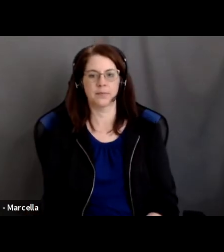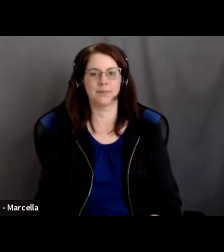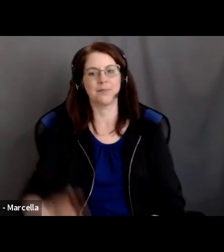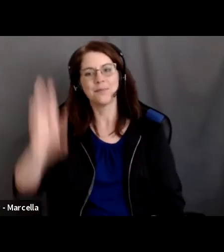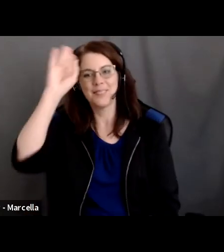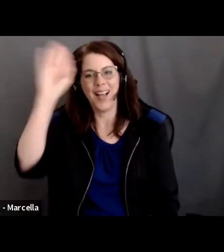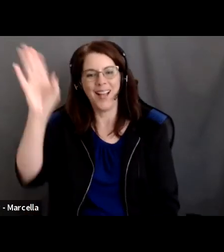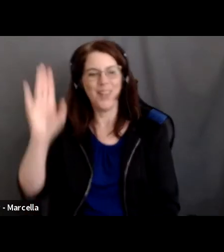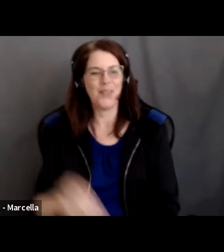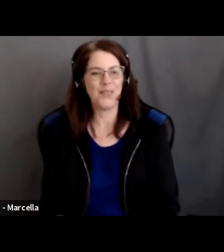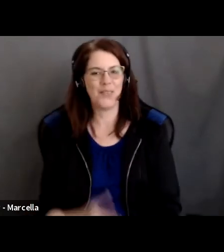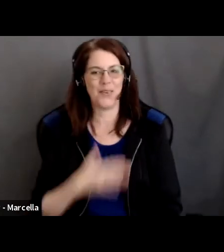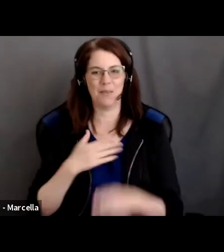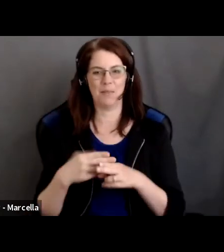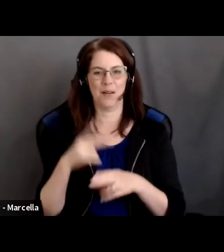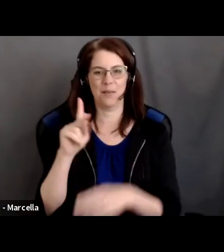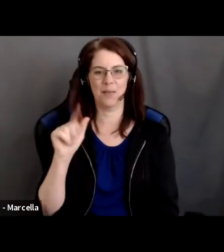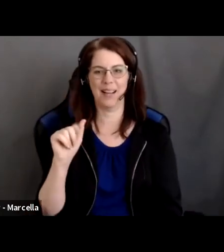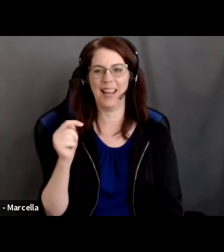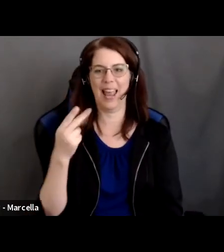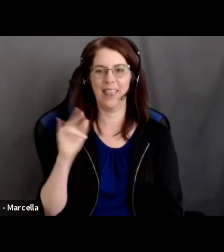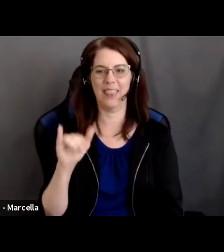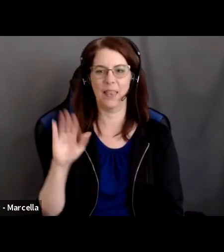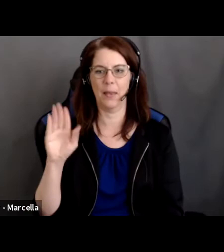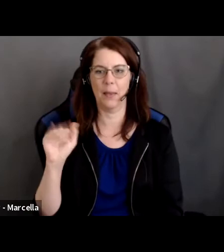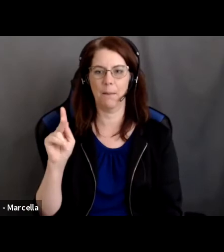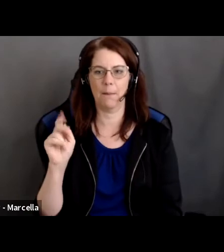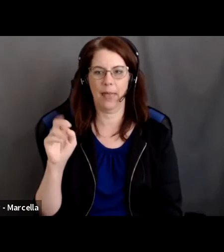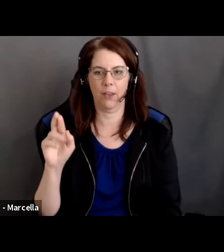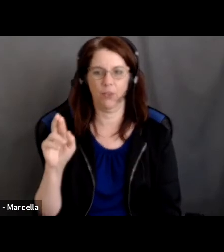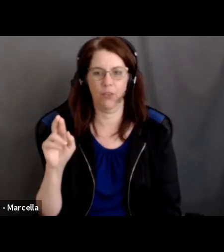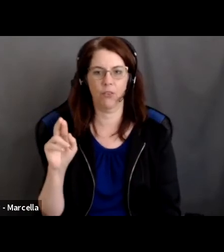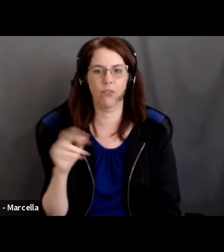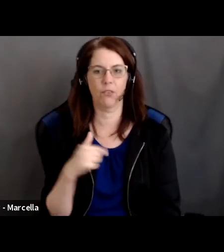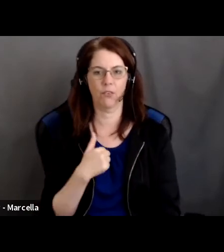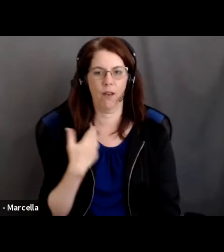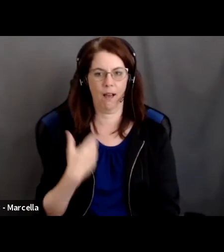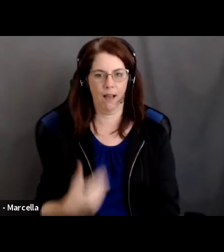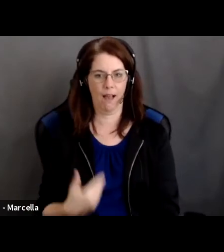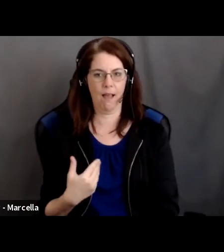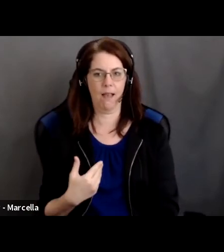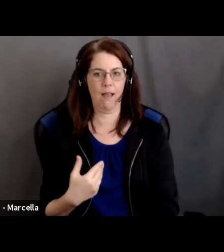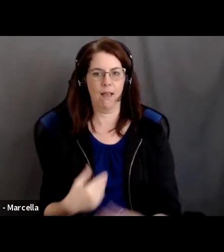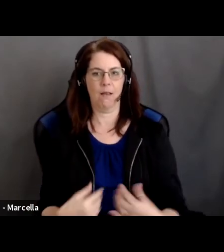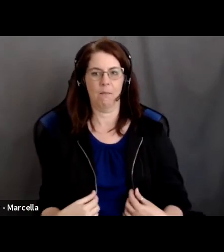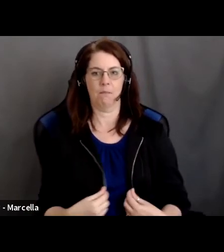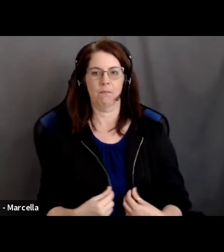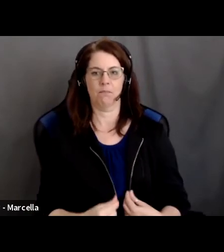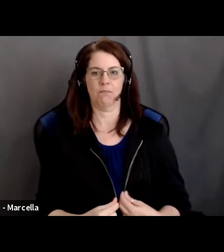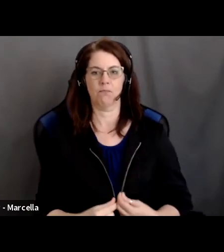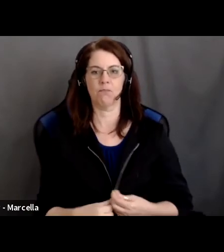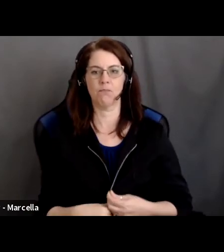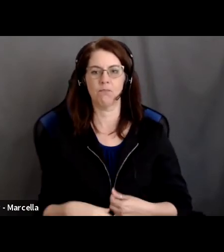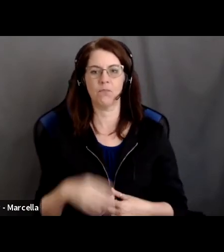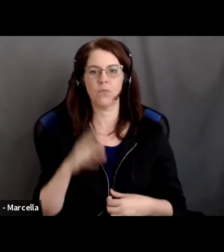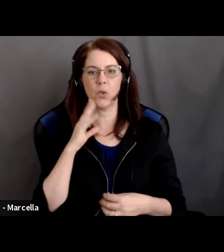Hi, my name is Kathy Baker, and I am going to go